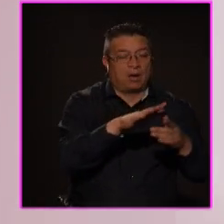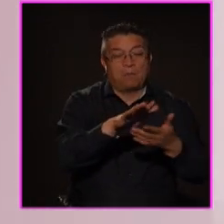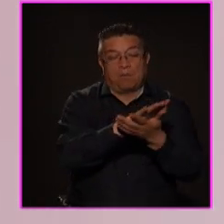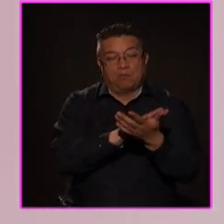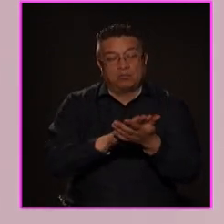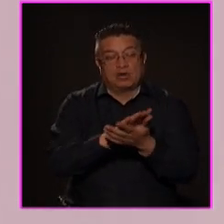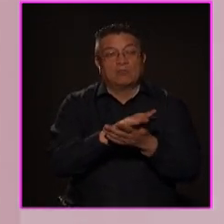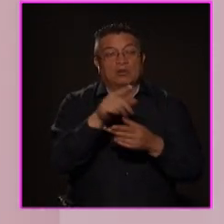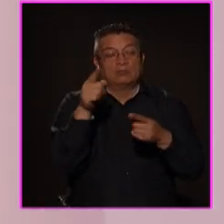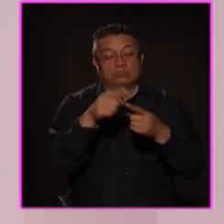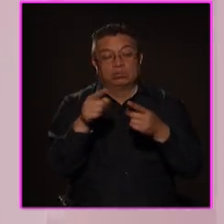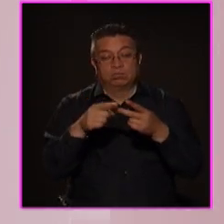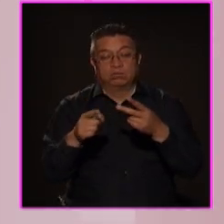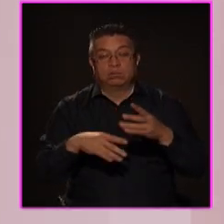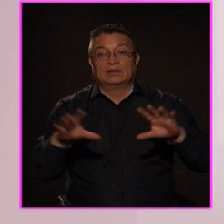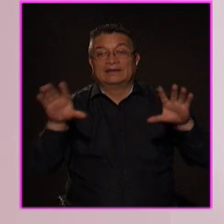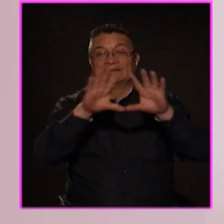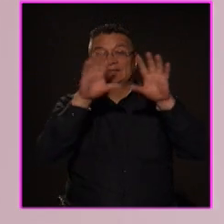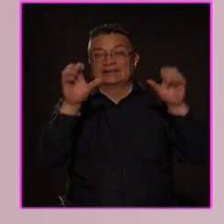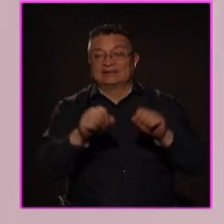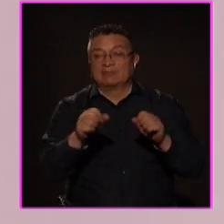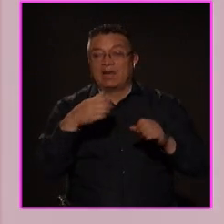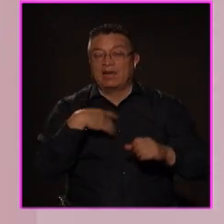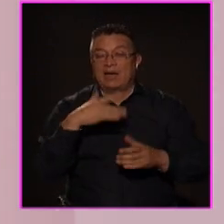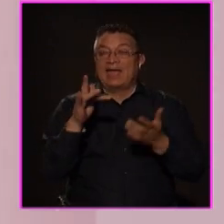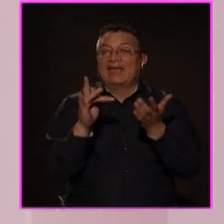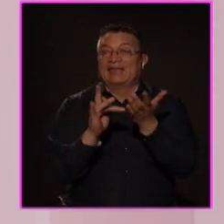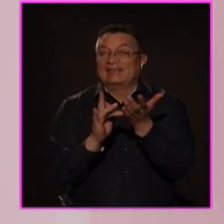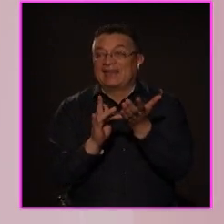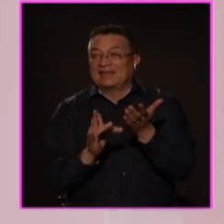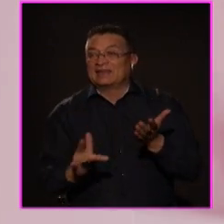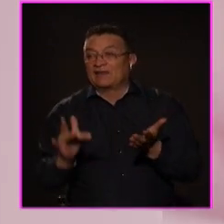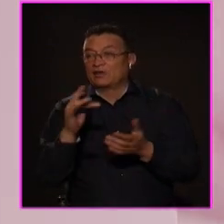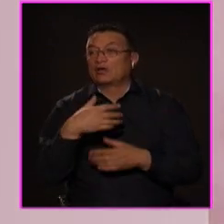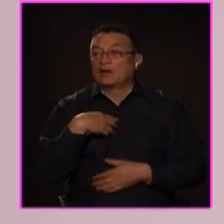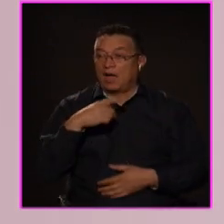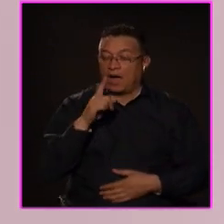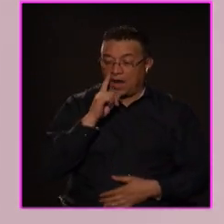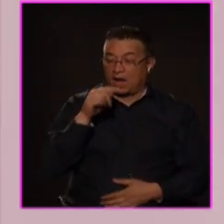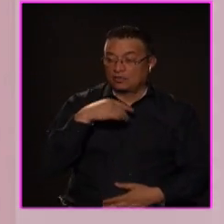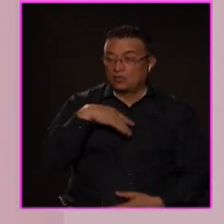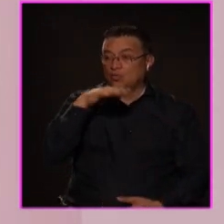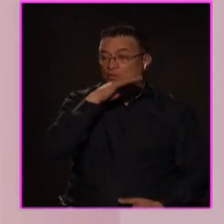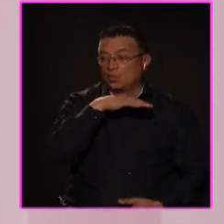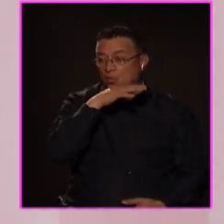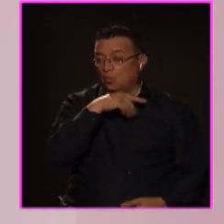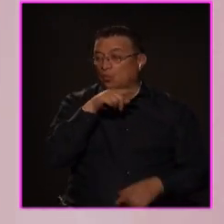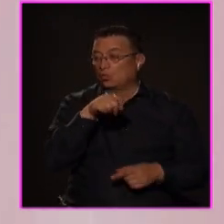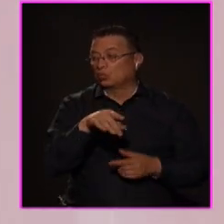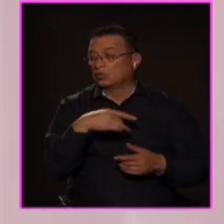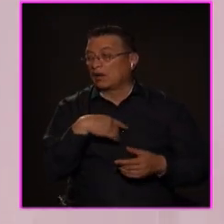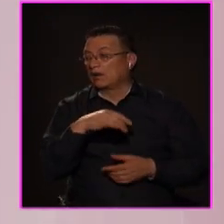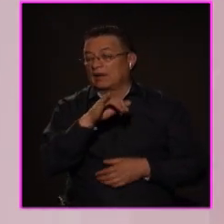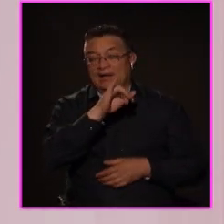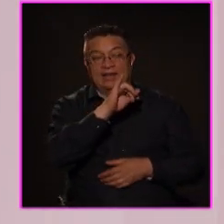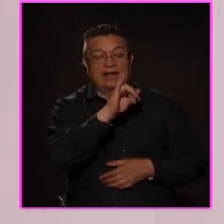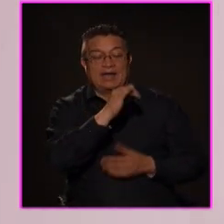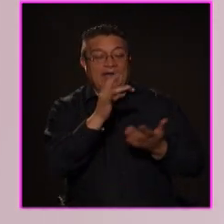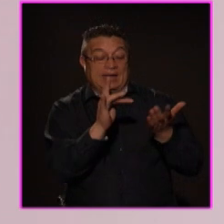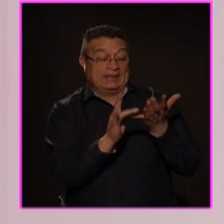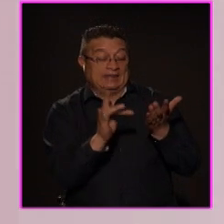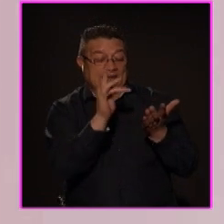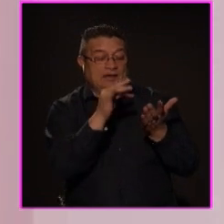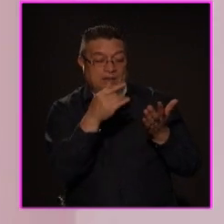systems that actually exist and that we use. We use AI for making important decisions now, right? So